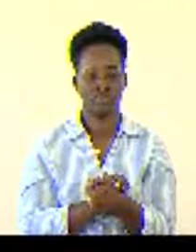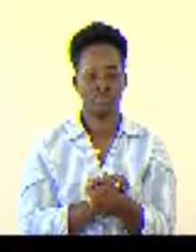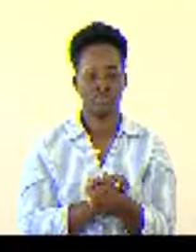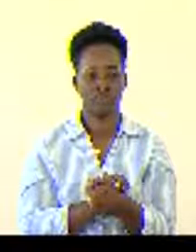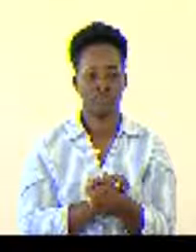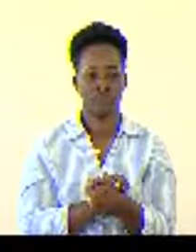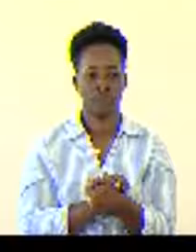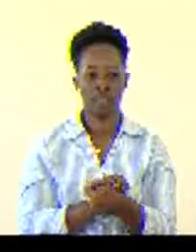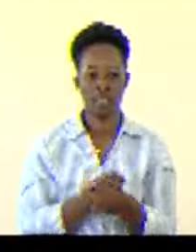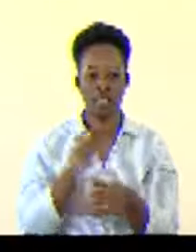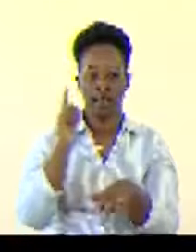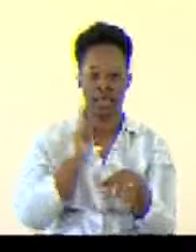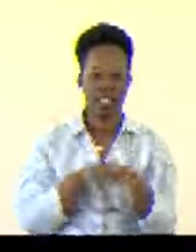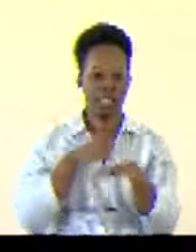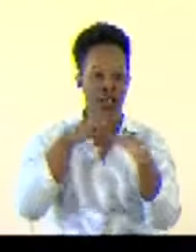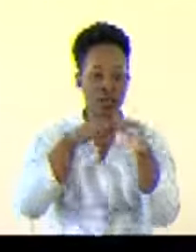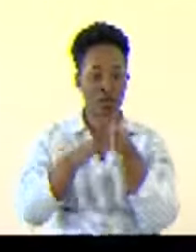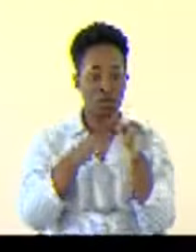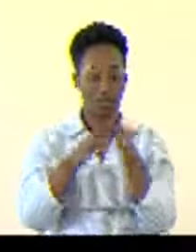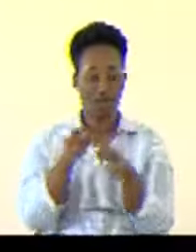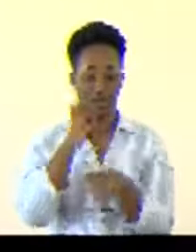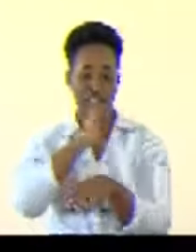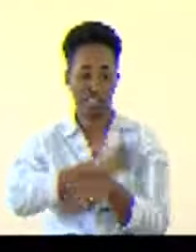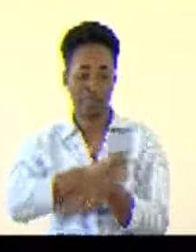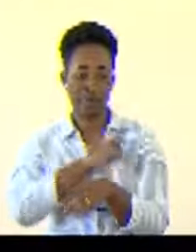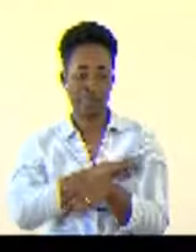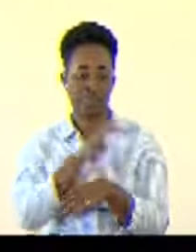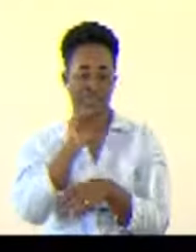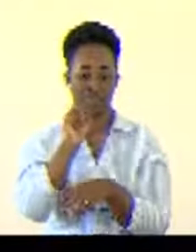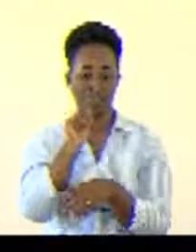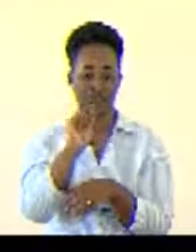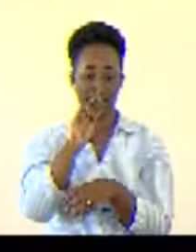In this case, when you explain the profit margin, tell me